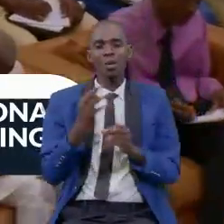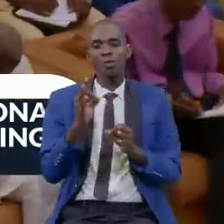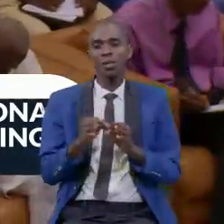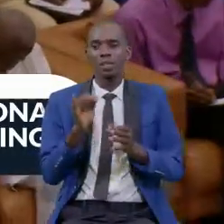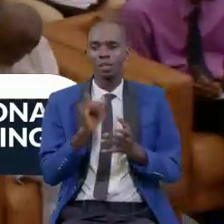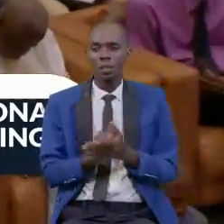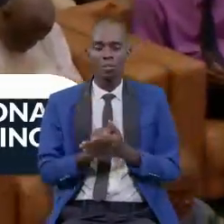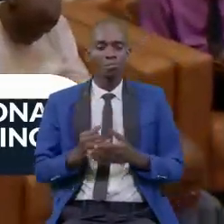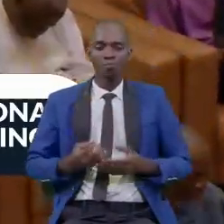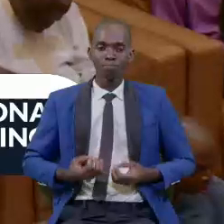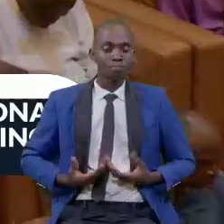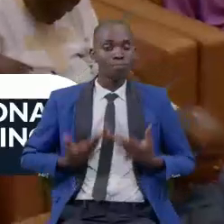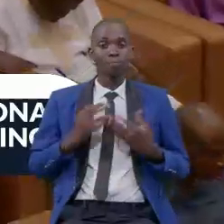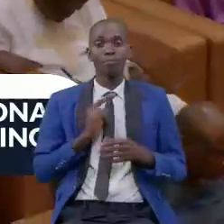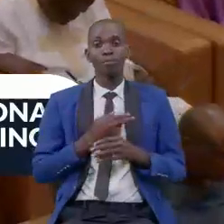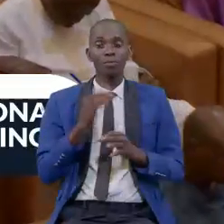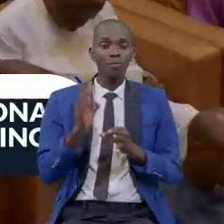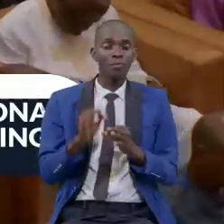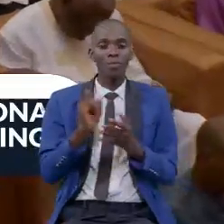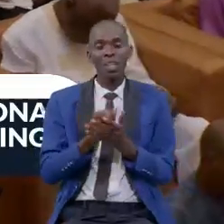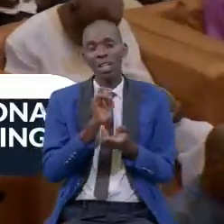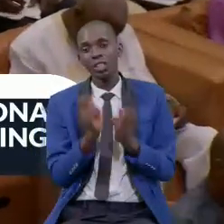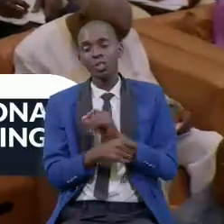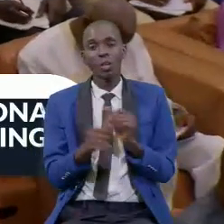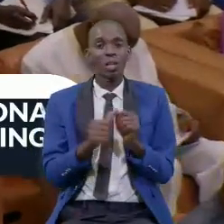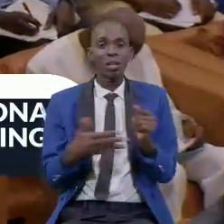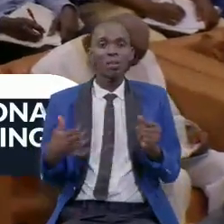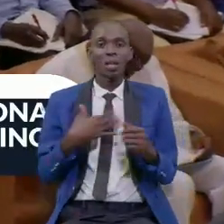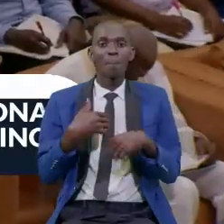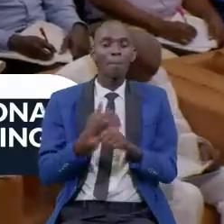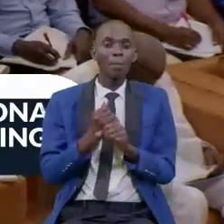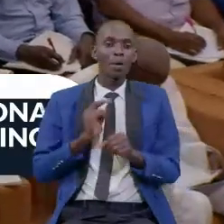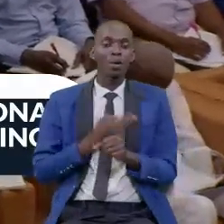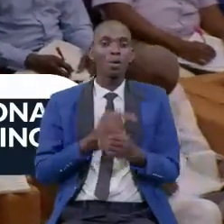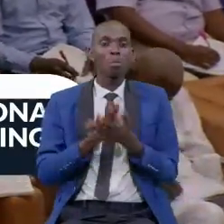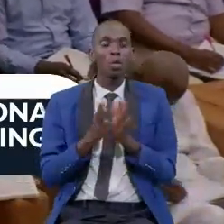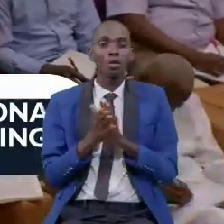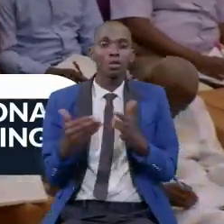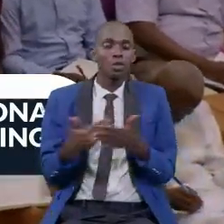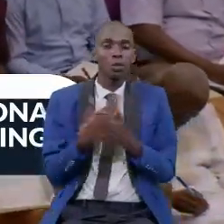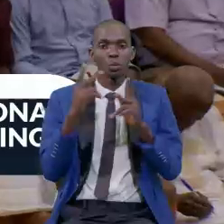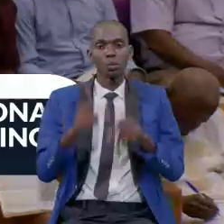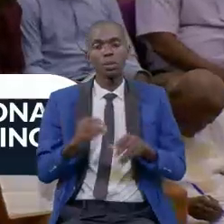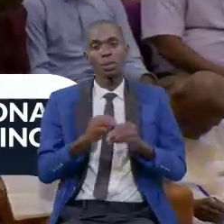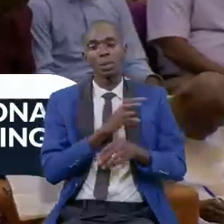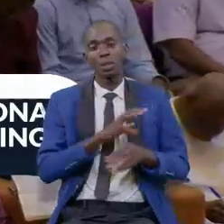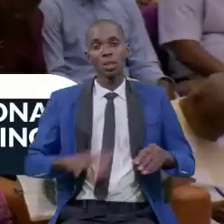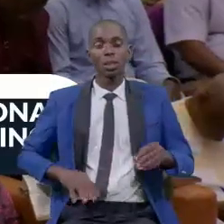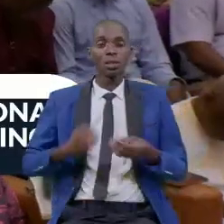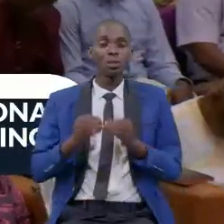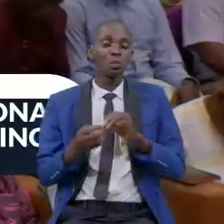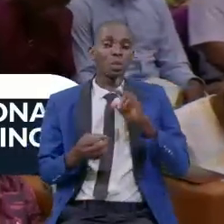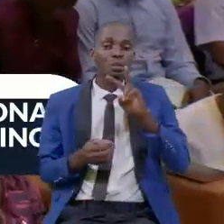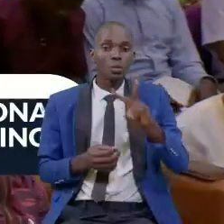the kind of faith that turns everything around and makes us new creatures in Christ. Number two,